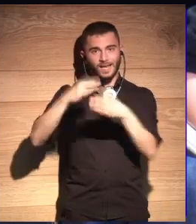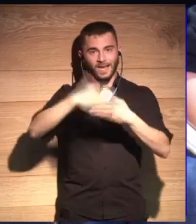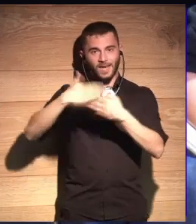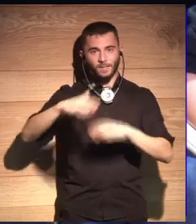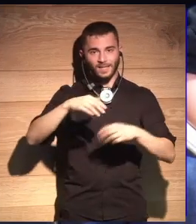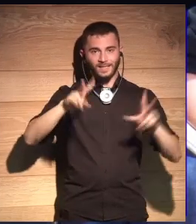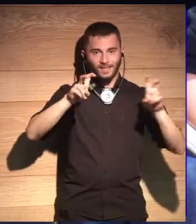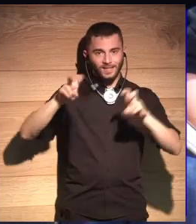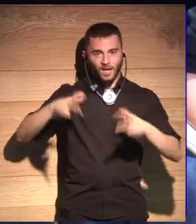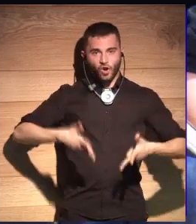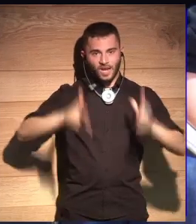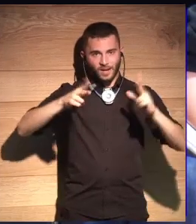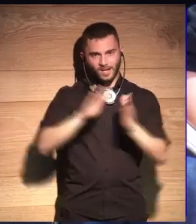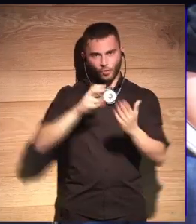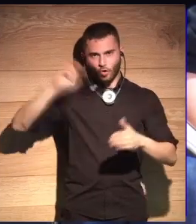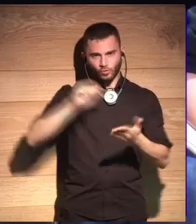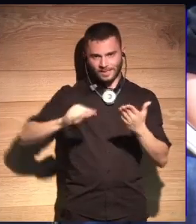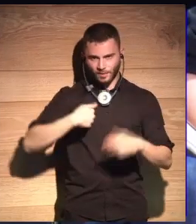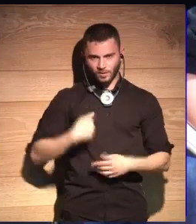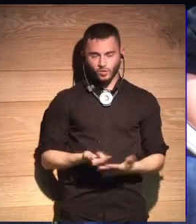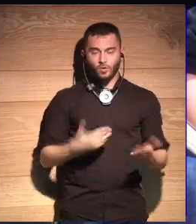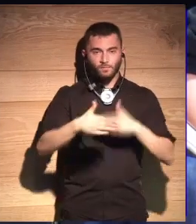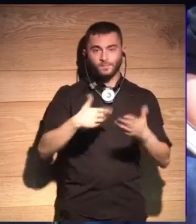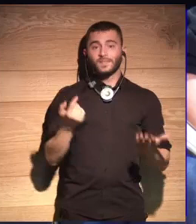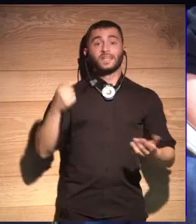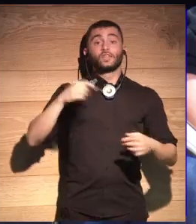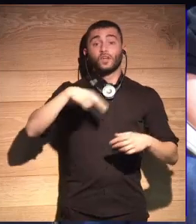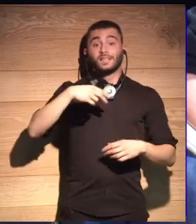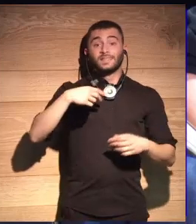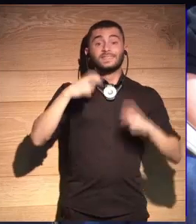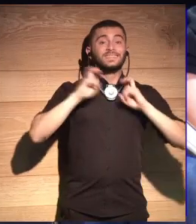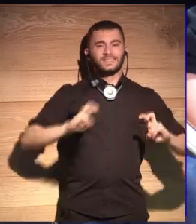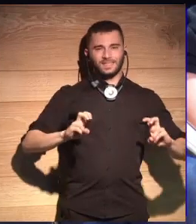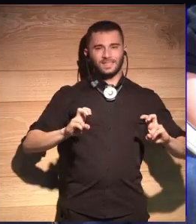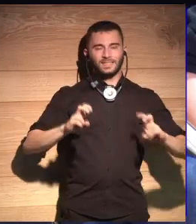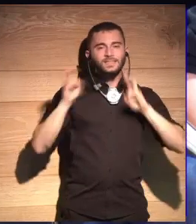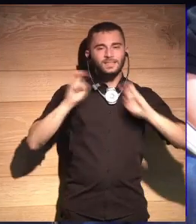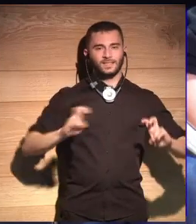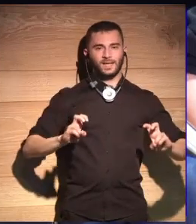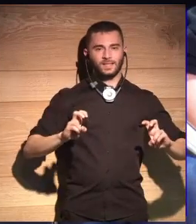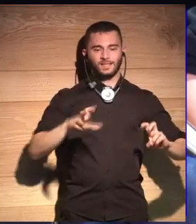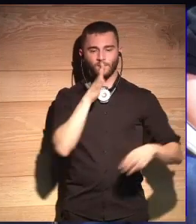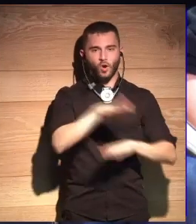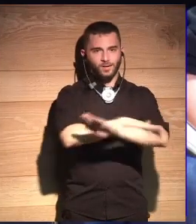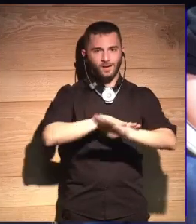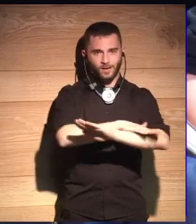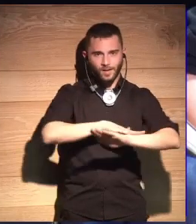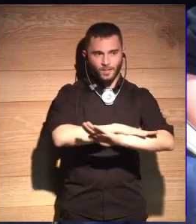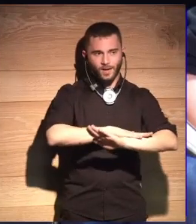what is particularly stressful about the ideological regime that many Western capitalist